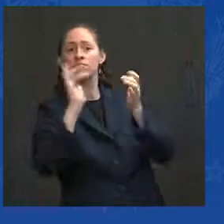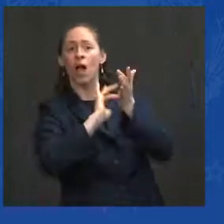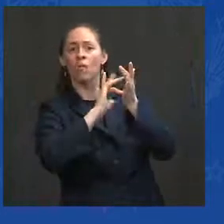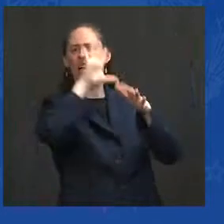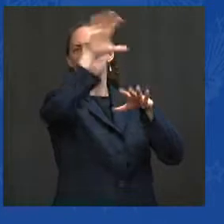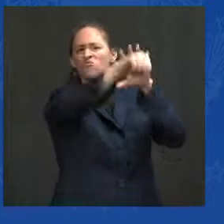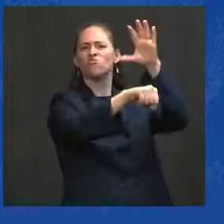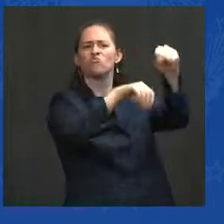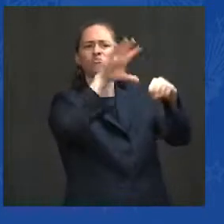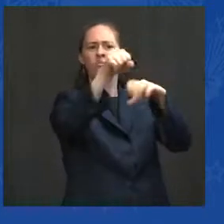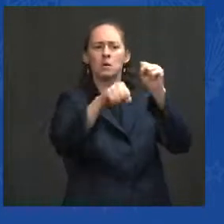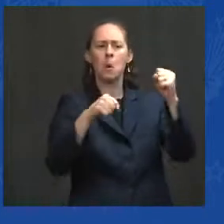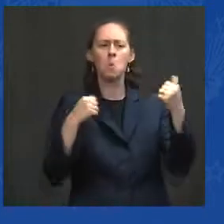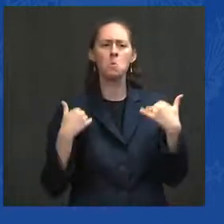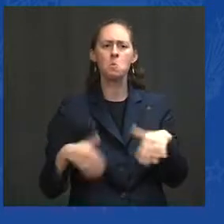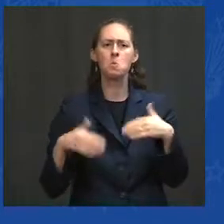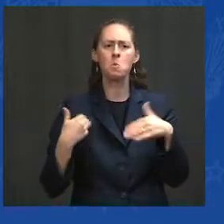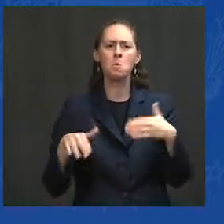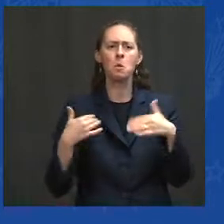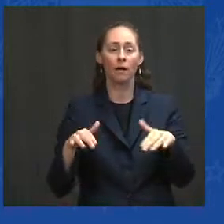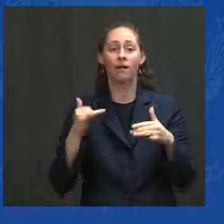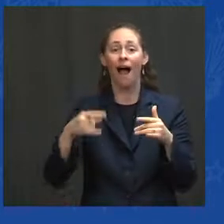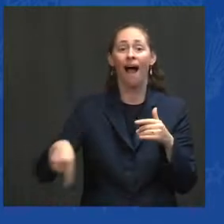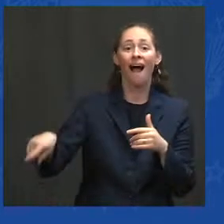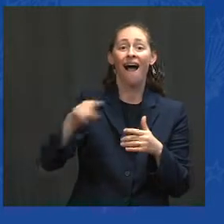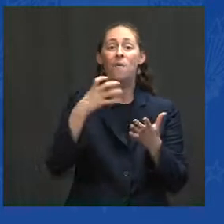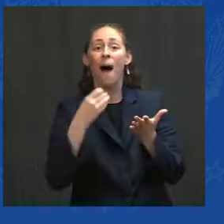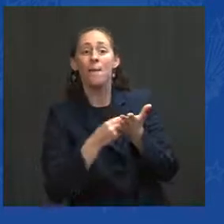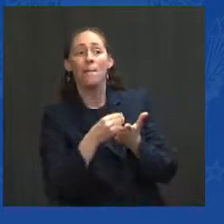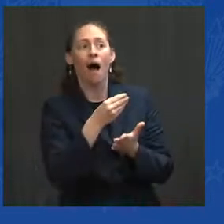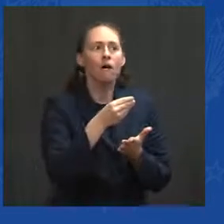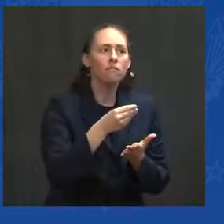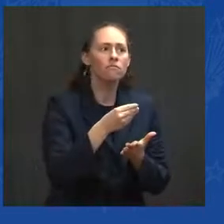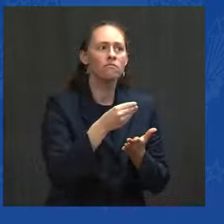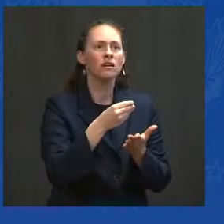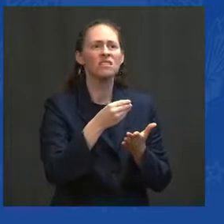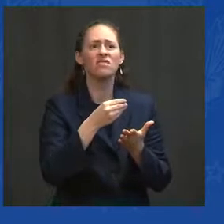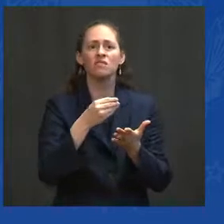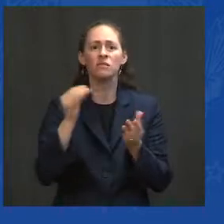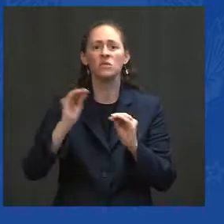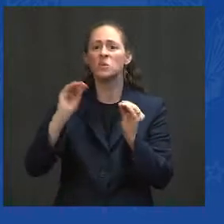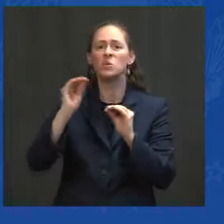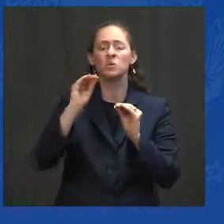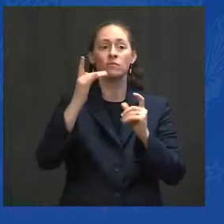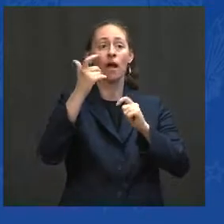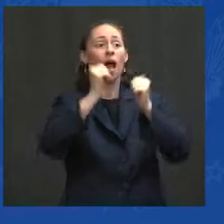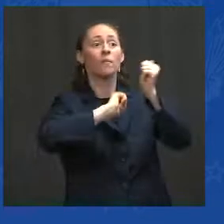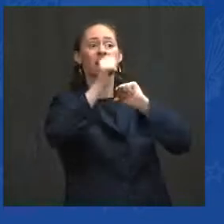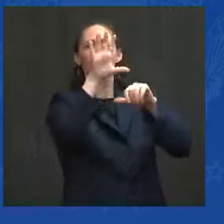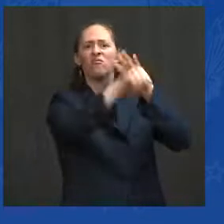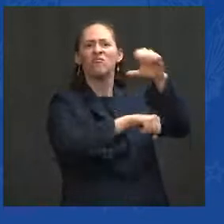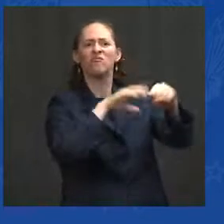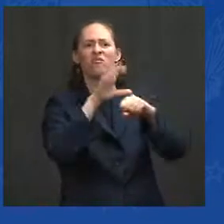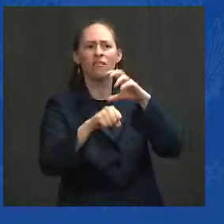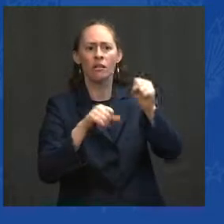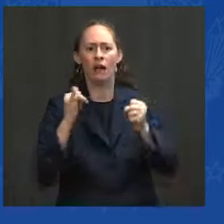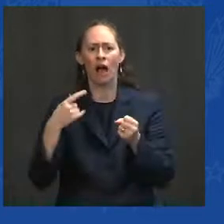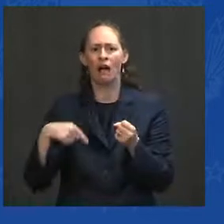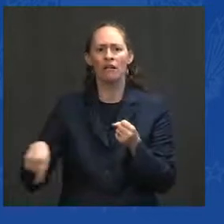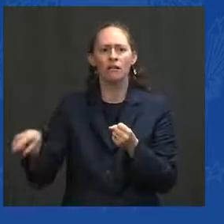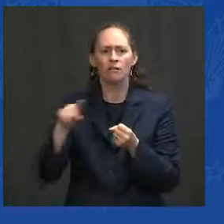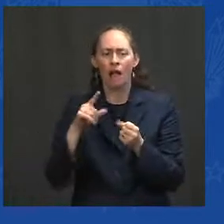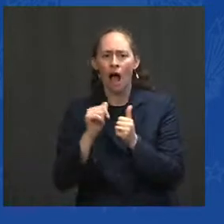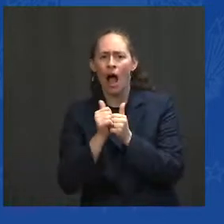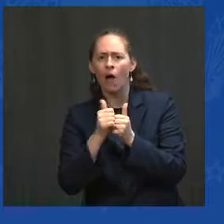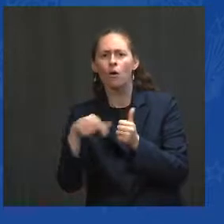consumers, they are consuming their competitors. Rather than competing for workers, they're